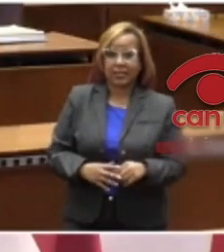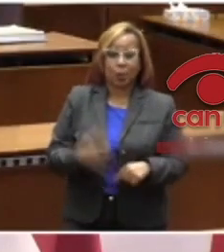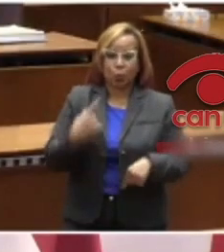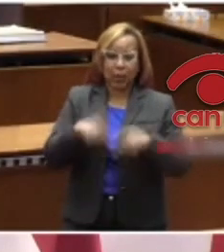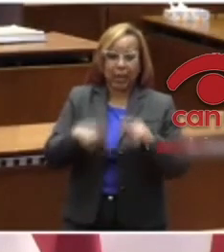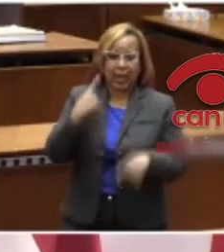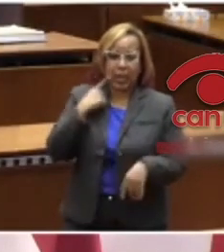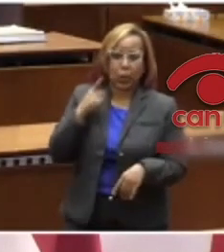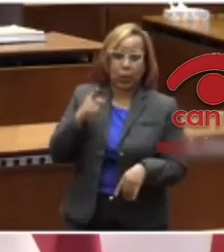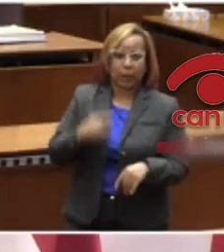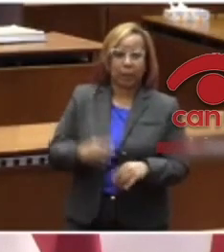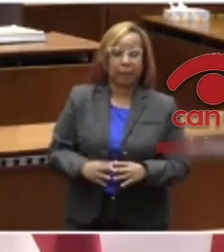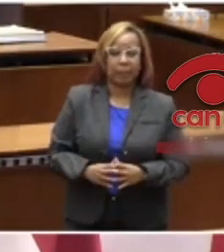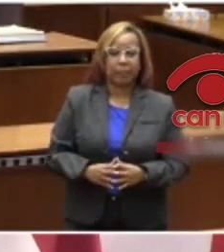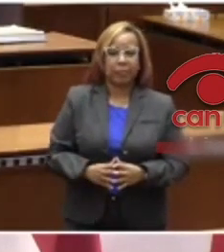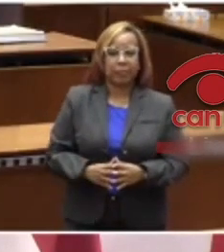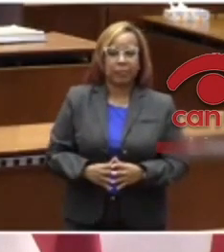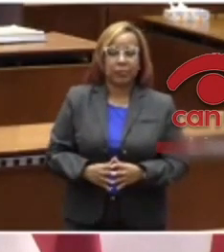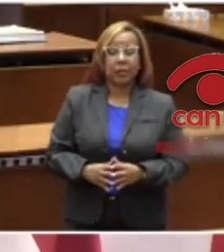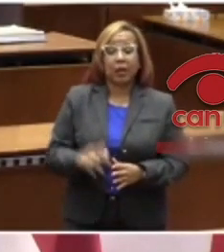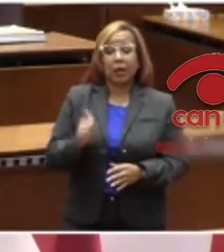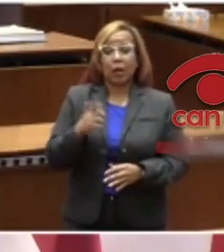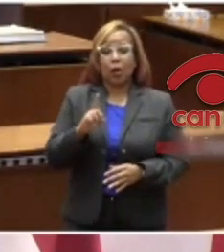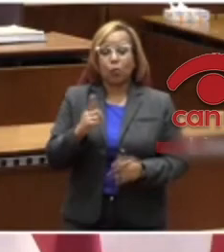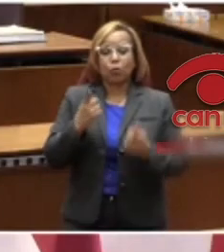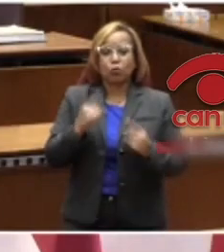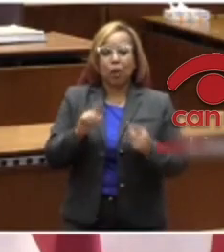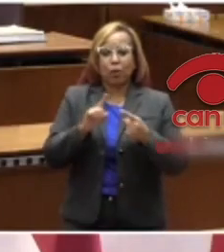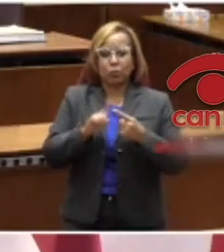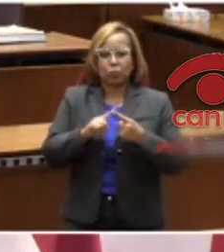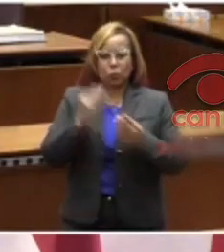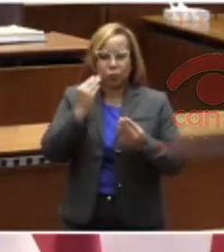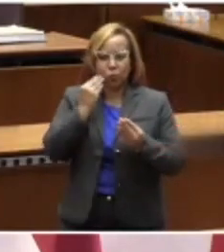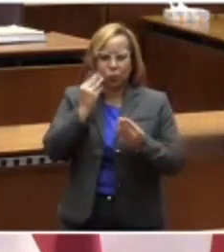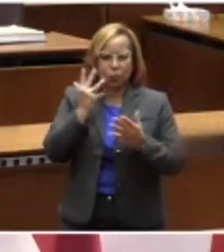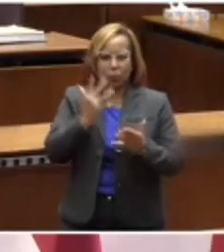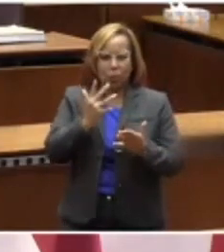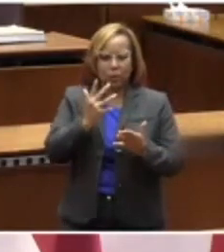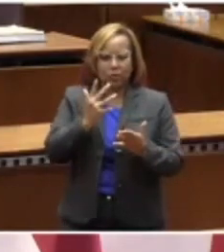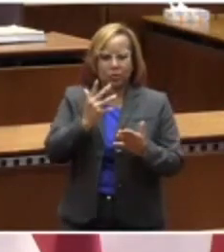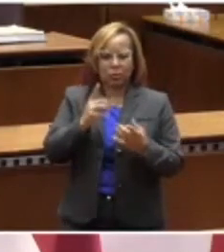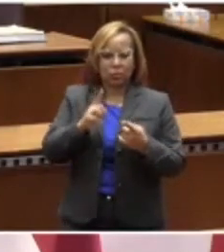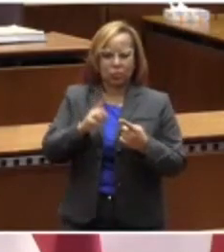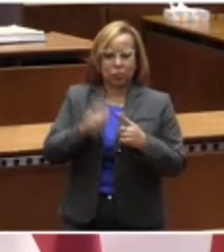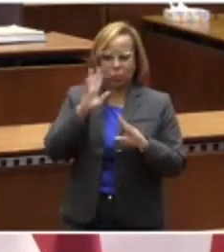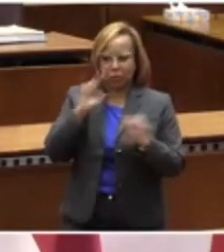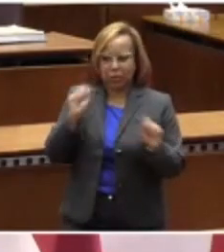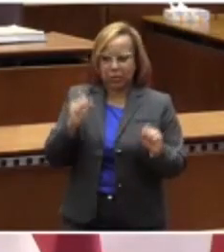hear him. Alderman Villegas was trying to report the present.